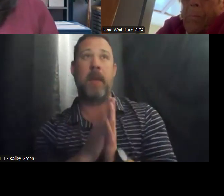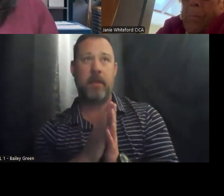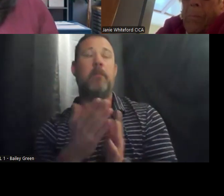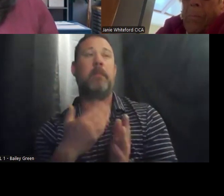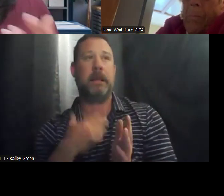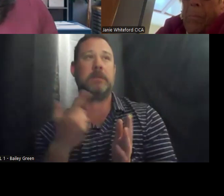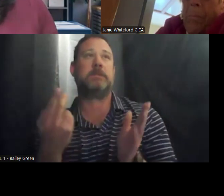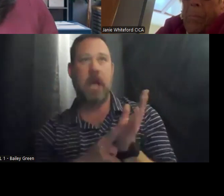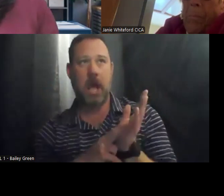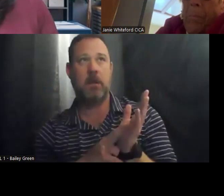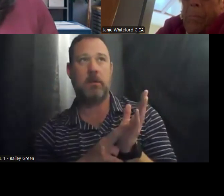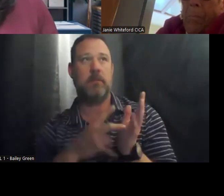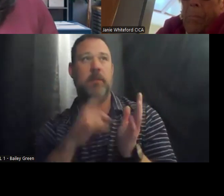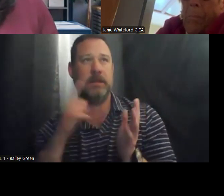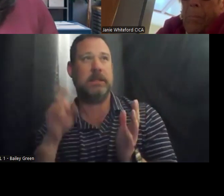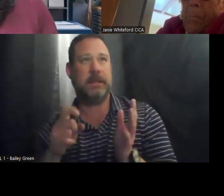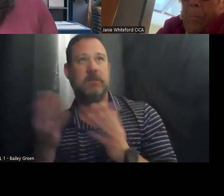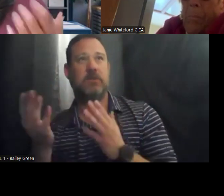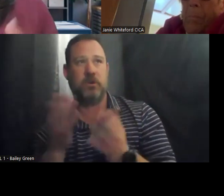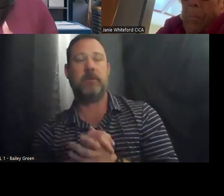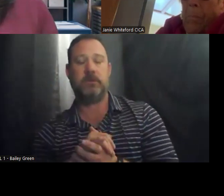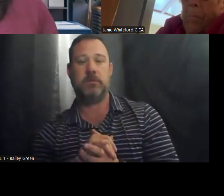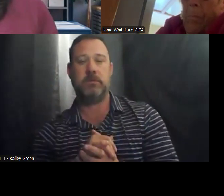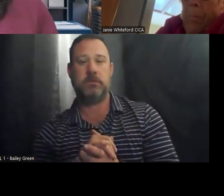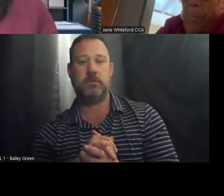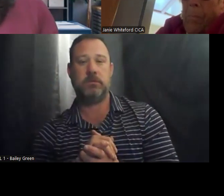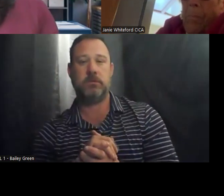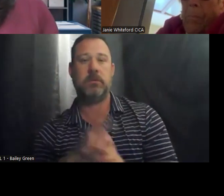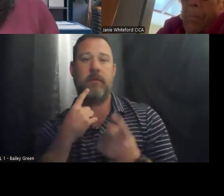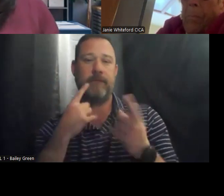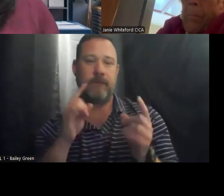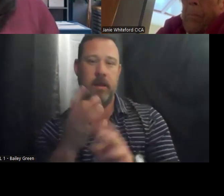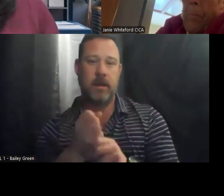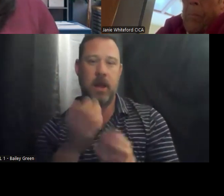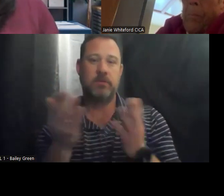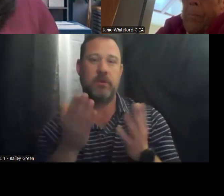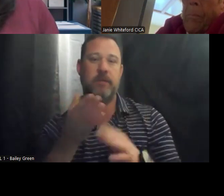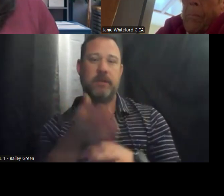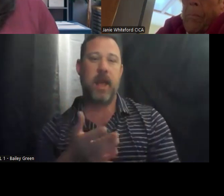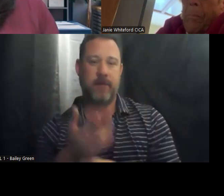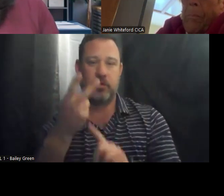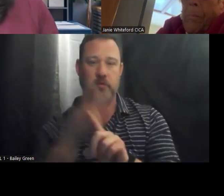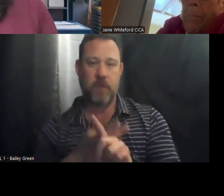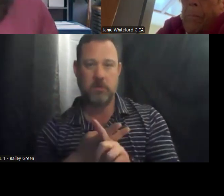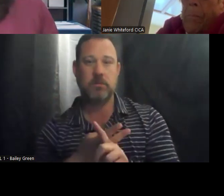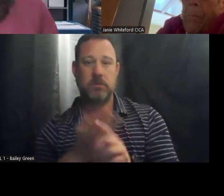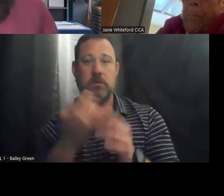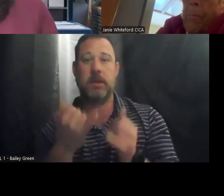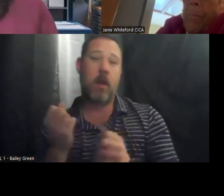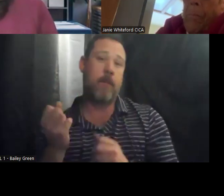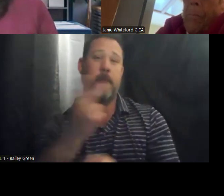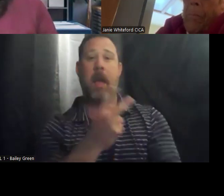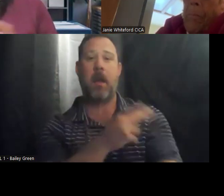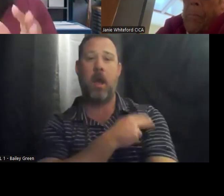please sign it? Because he needs this service. He finally got service after 60 days. Now he's back in the